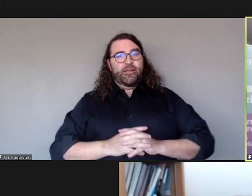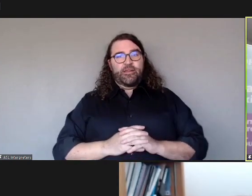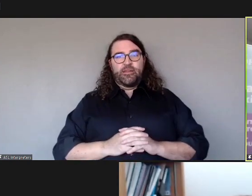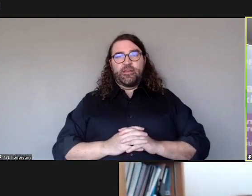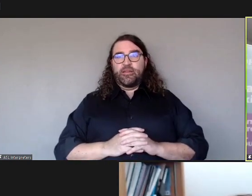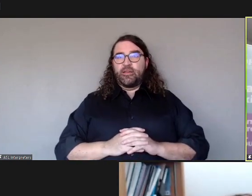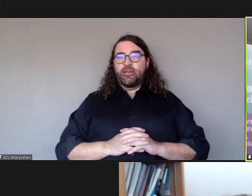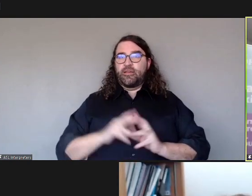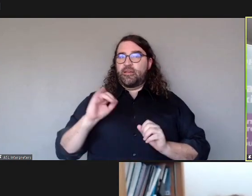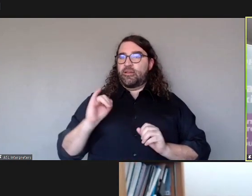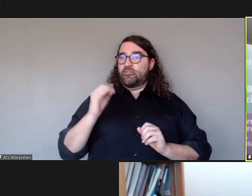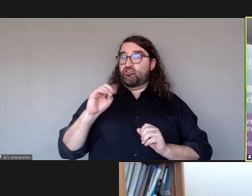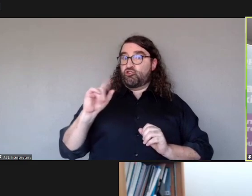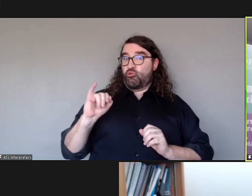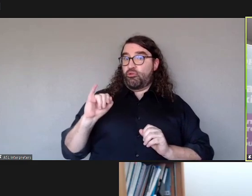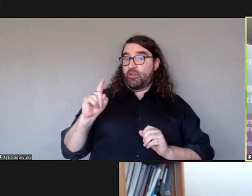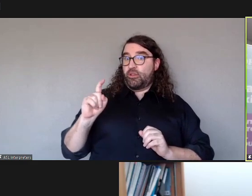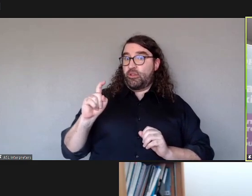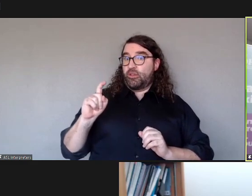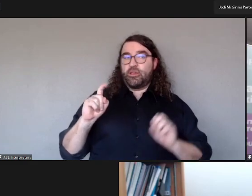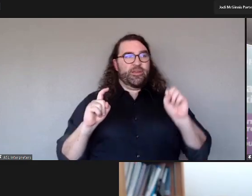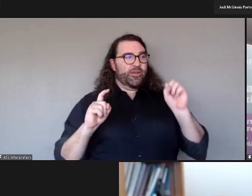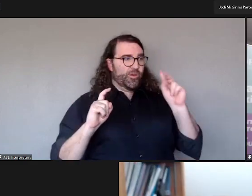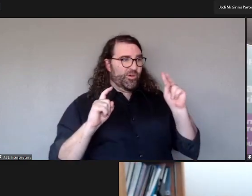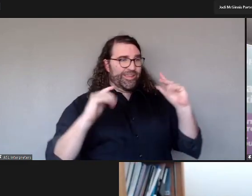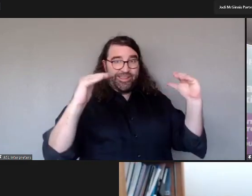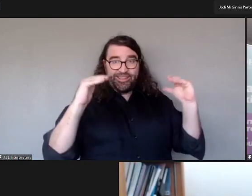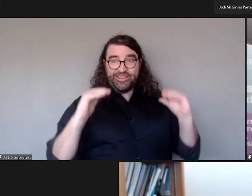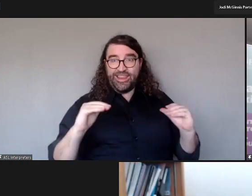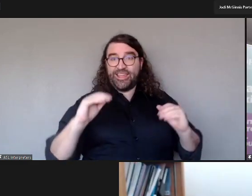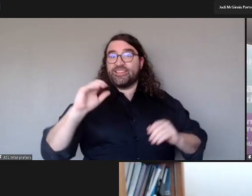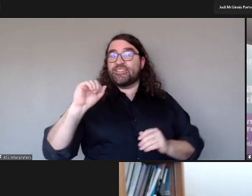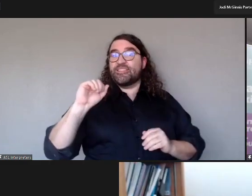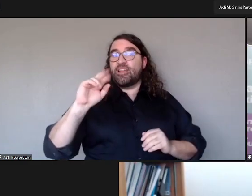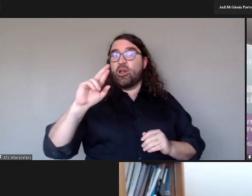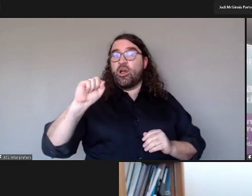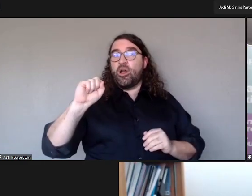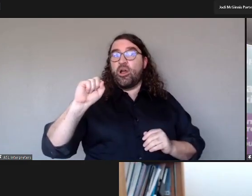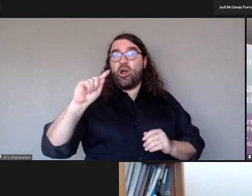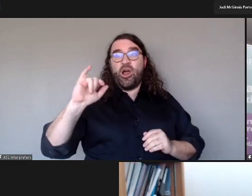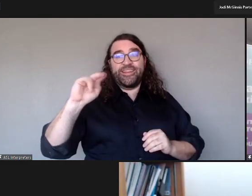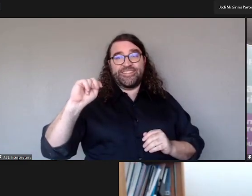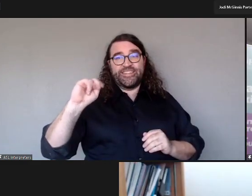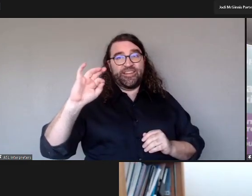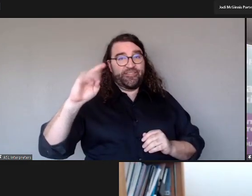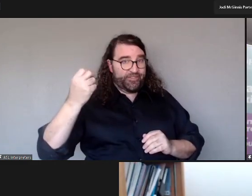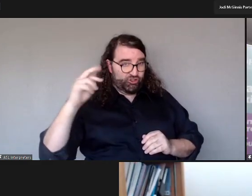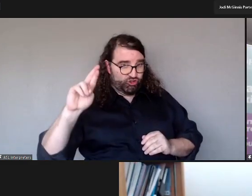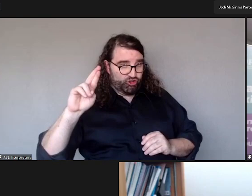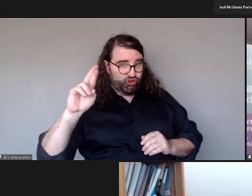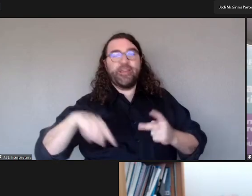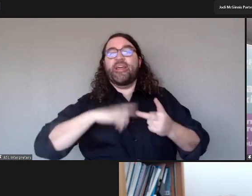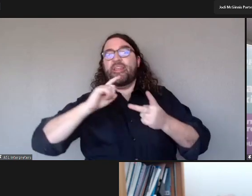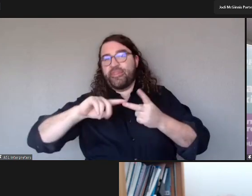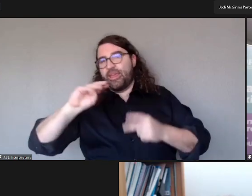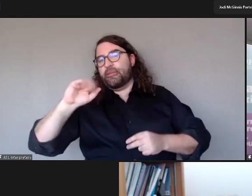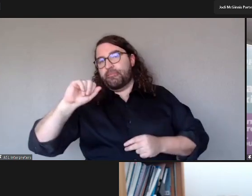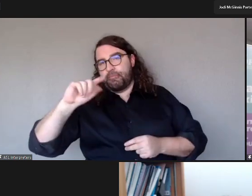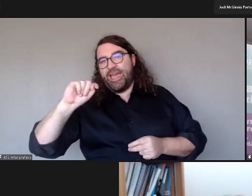Jody? All right, next we'll go to Austin Fisher. After Austin, we'll go to Matt